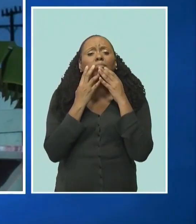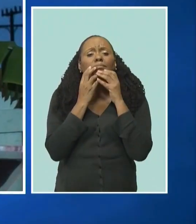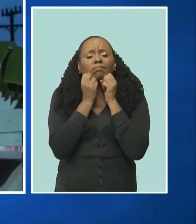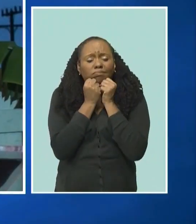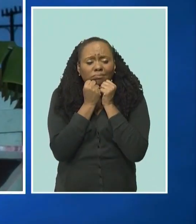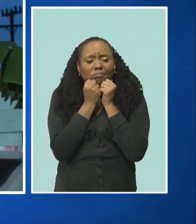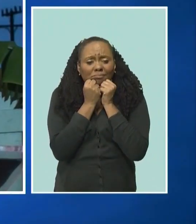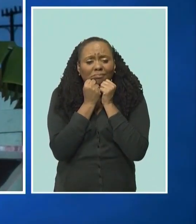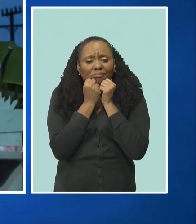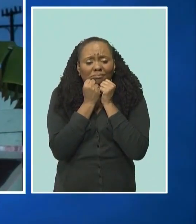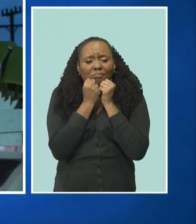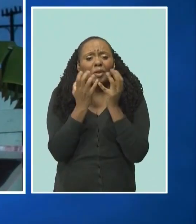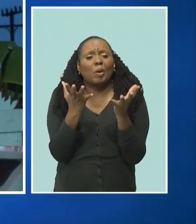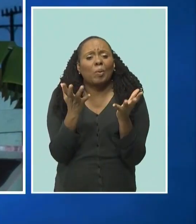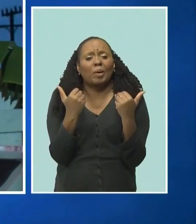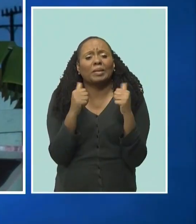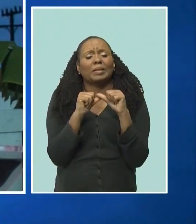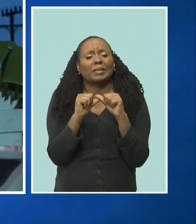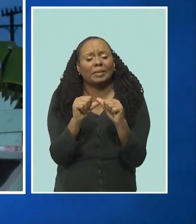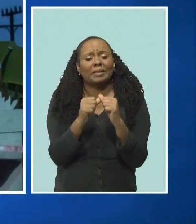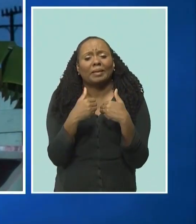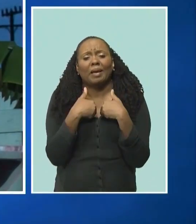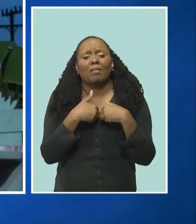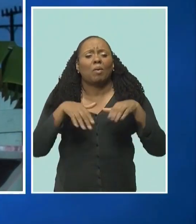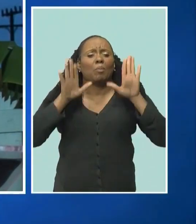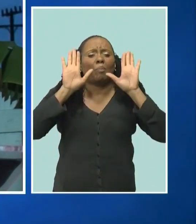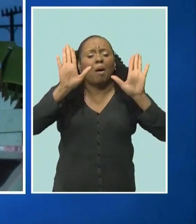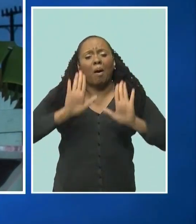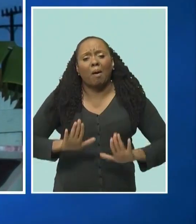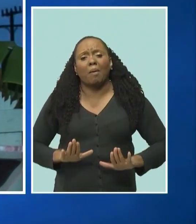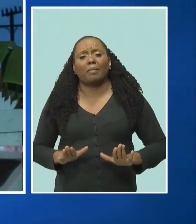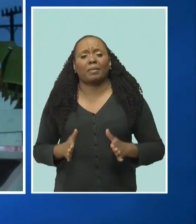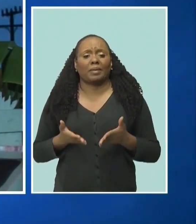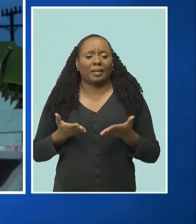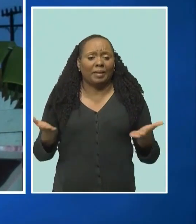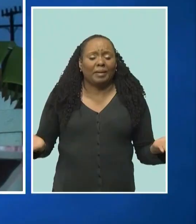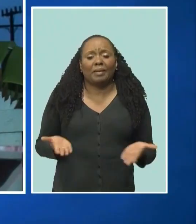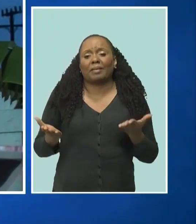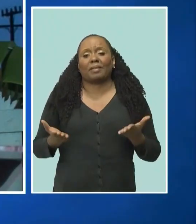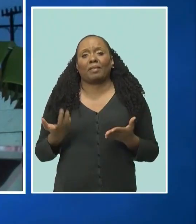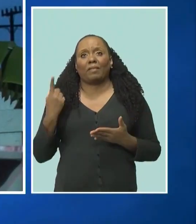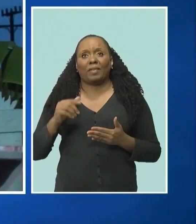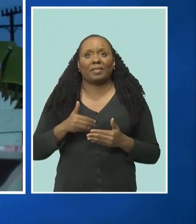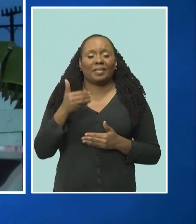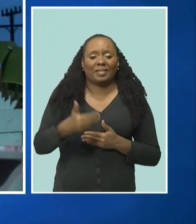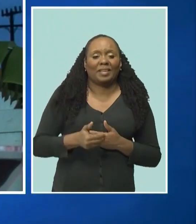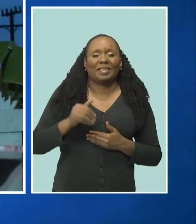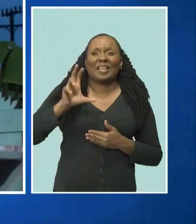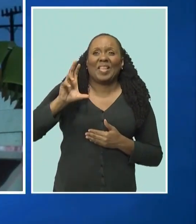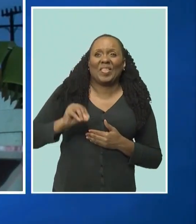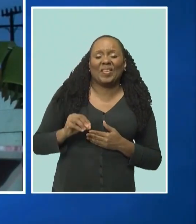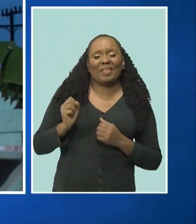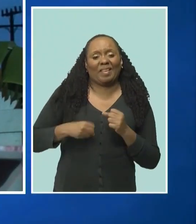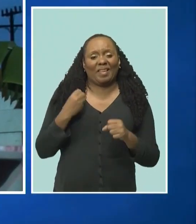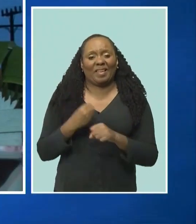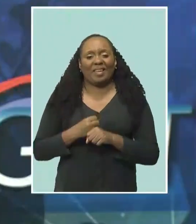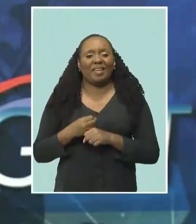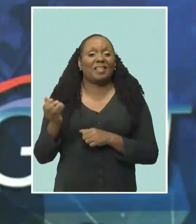a standard of excellence at the Gordon Greenwich Primary School for the next 30 and more